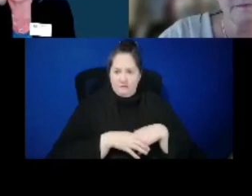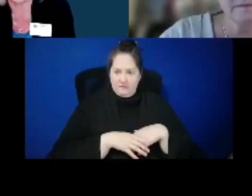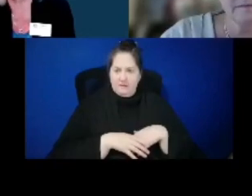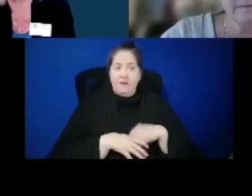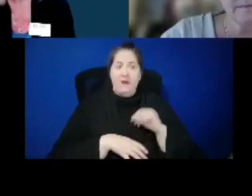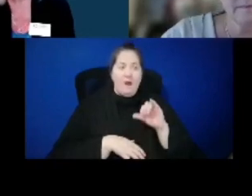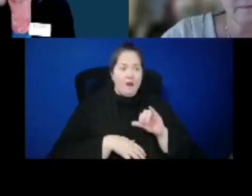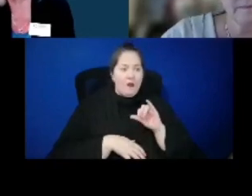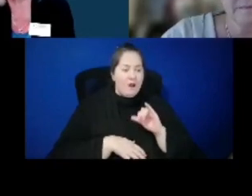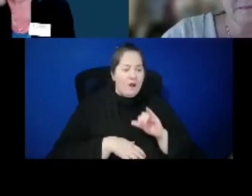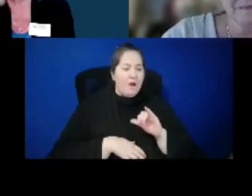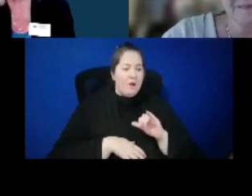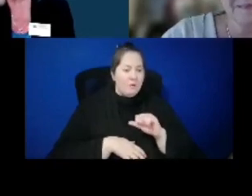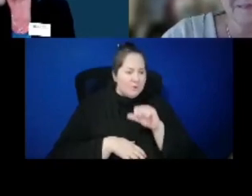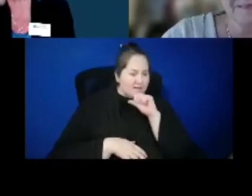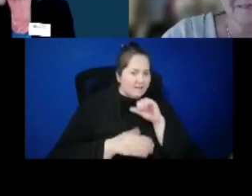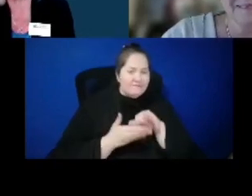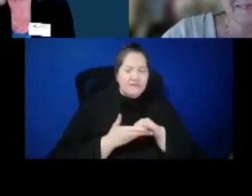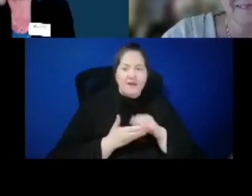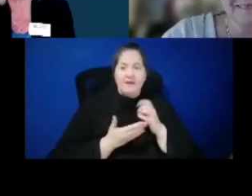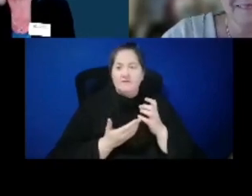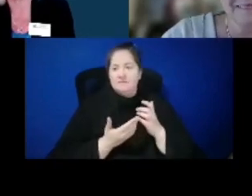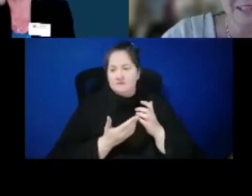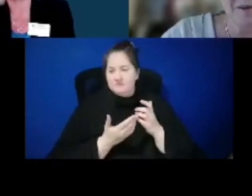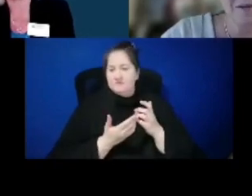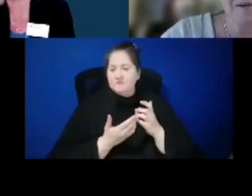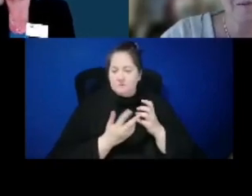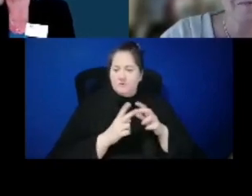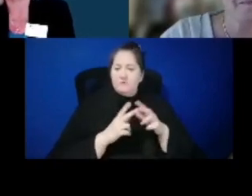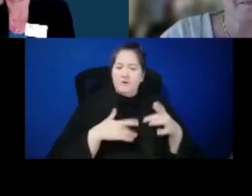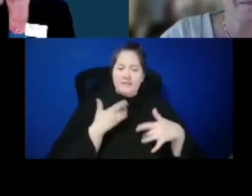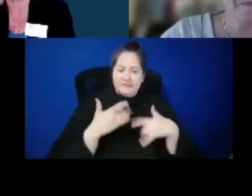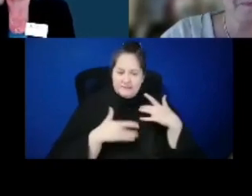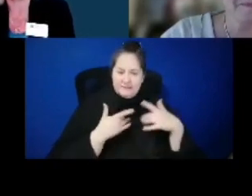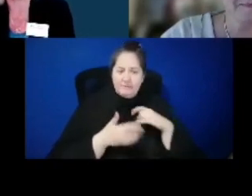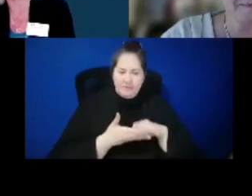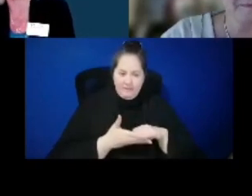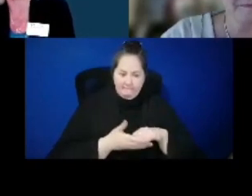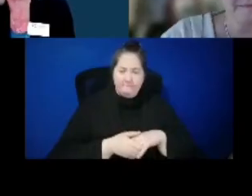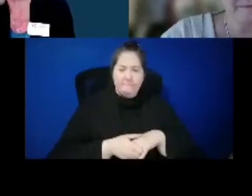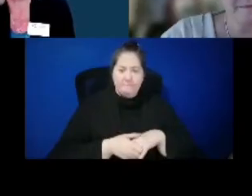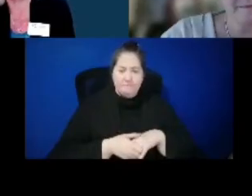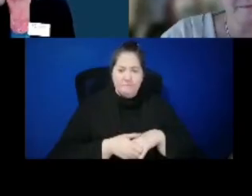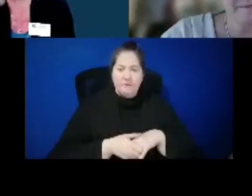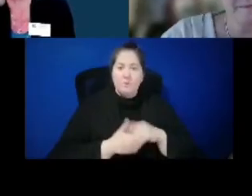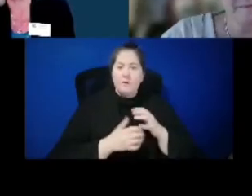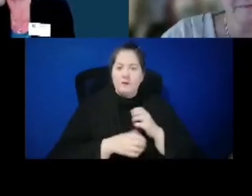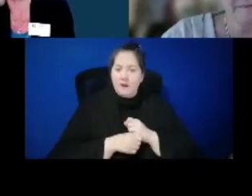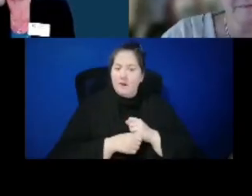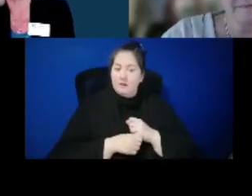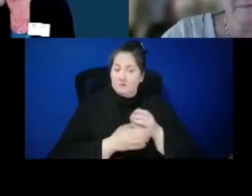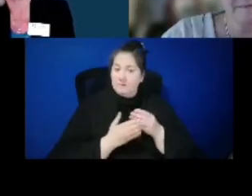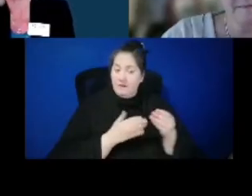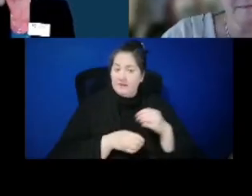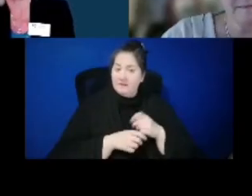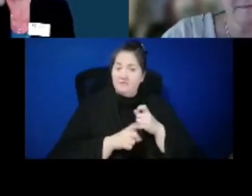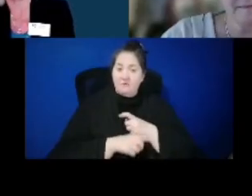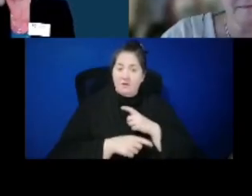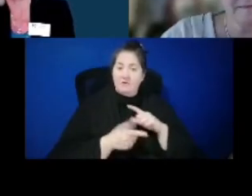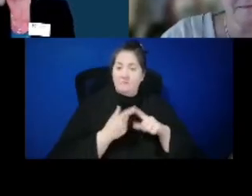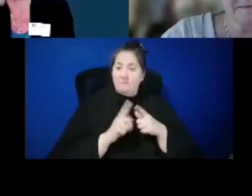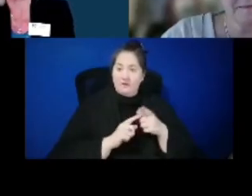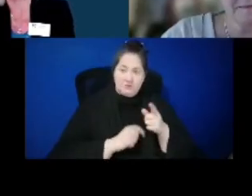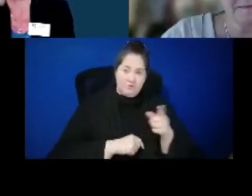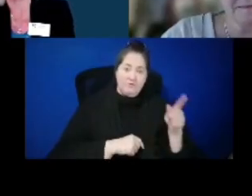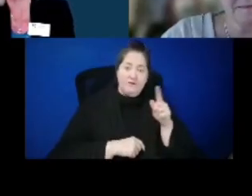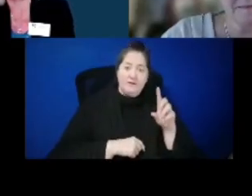like, oh yeah, we love this. So we were very excited about that, and that we did get buy-in from our friends over